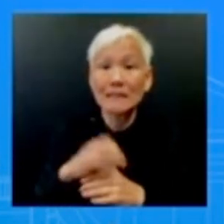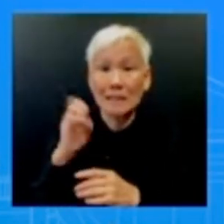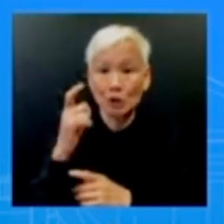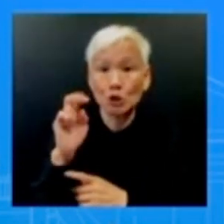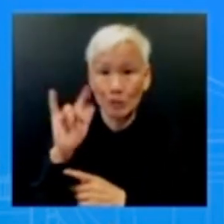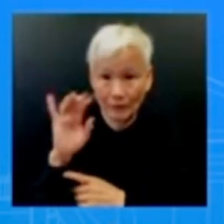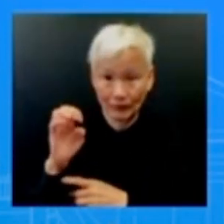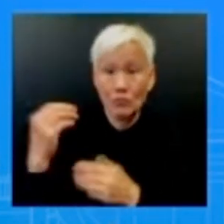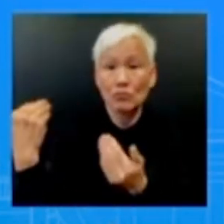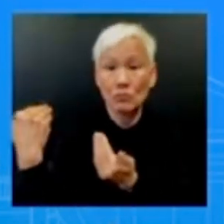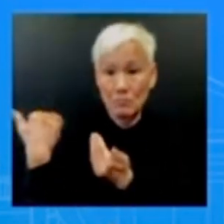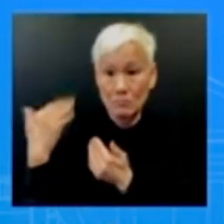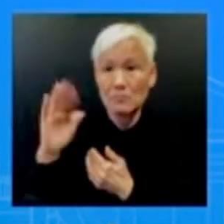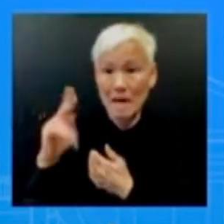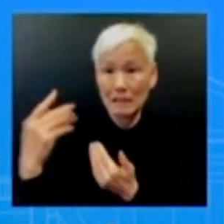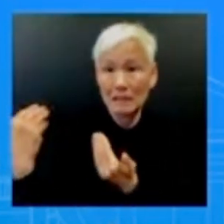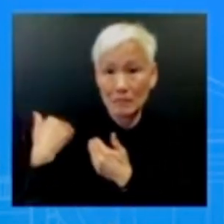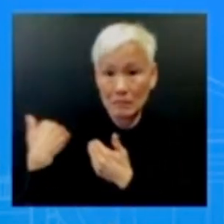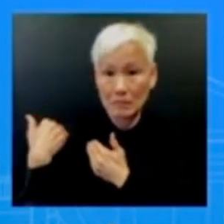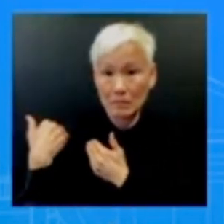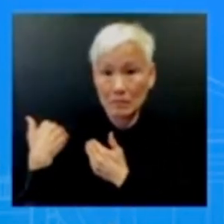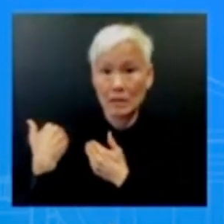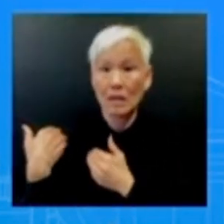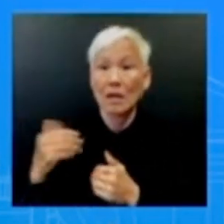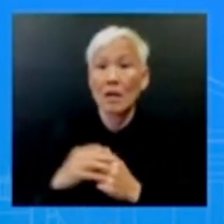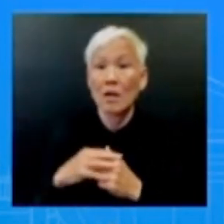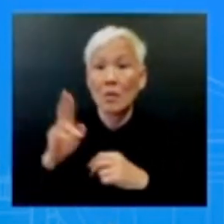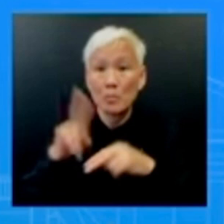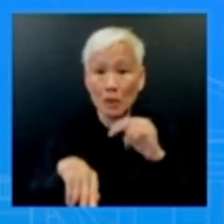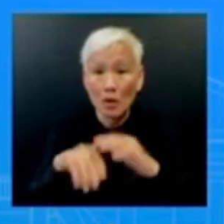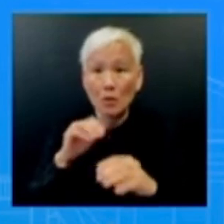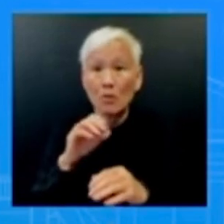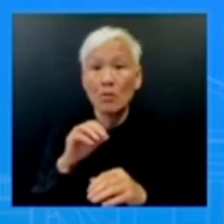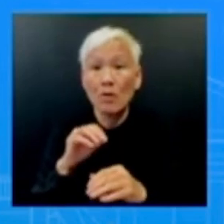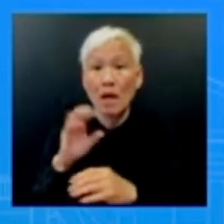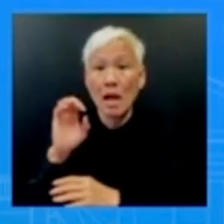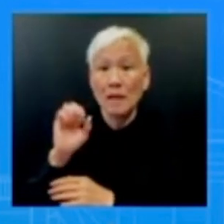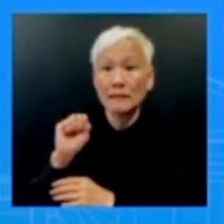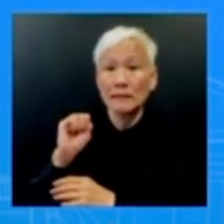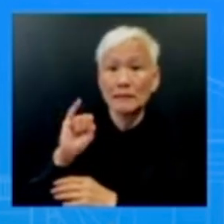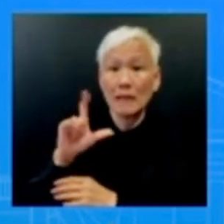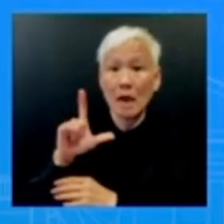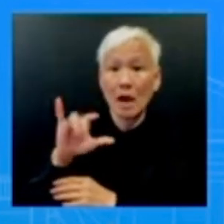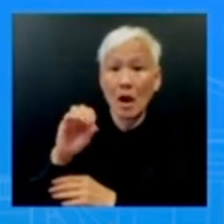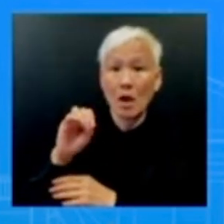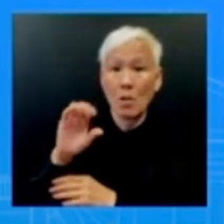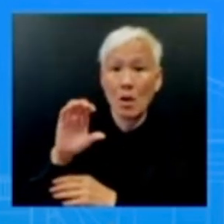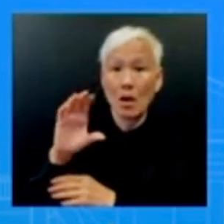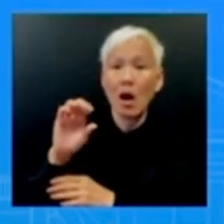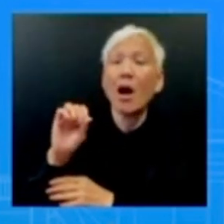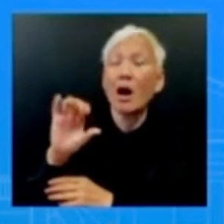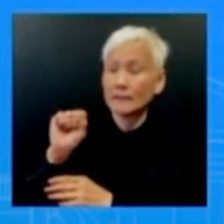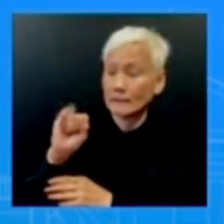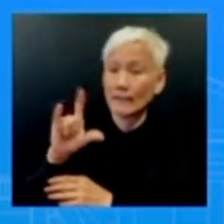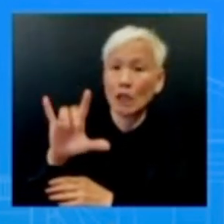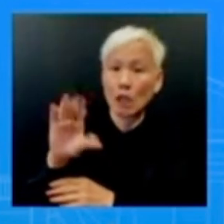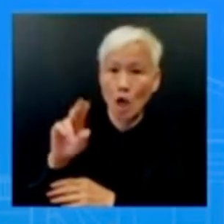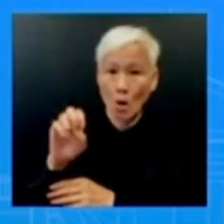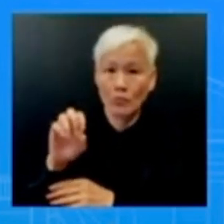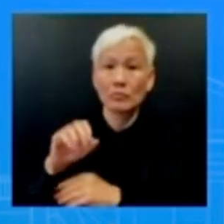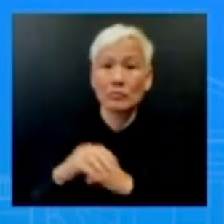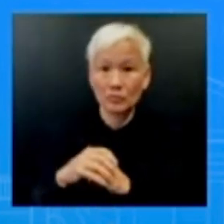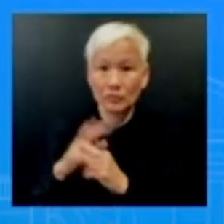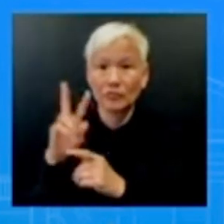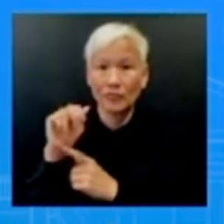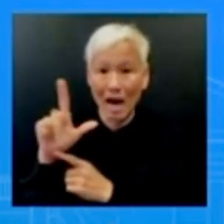executives that ran Silicon Valley, for example, Silicon Valley Bank and Signature Bank are removed, and investors in these two banks